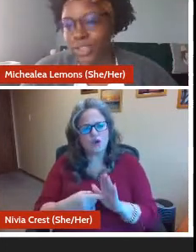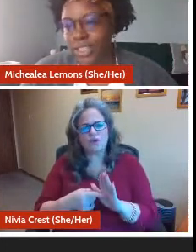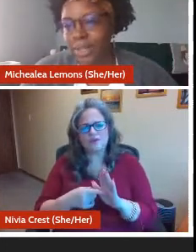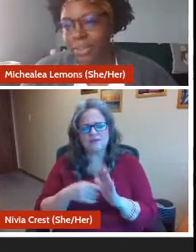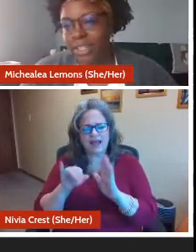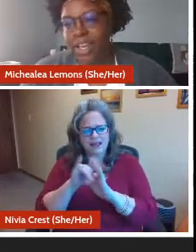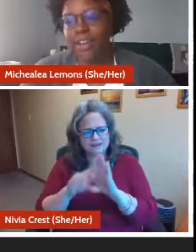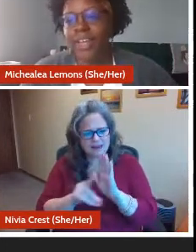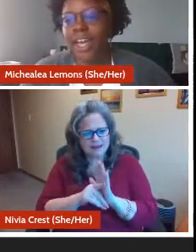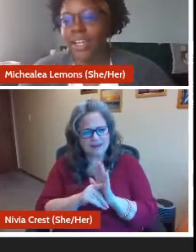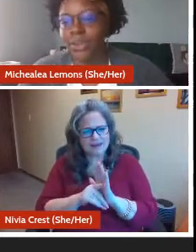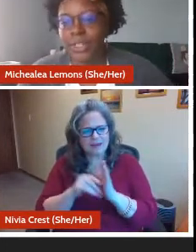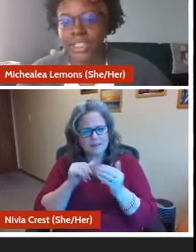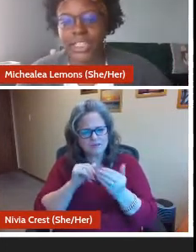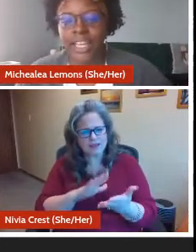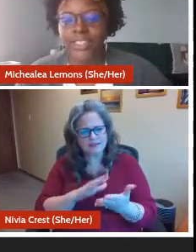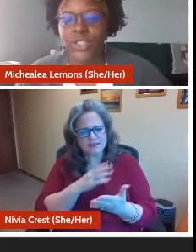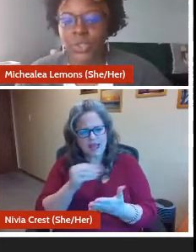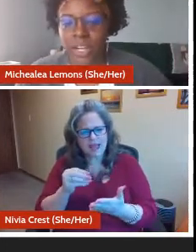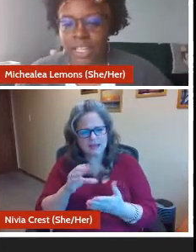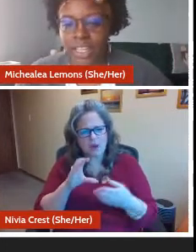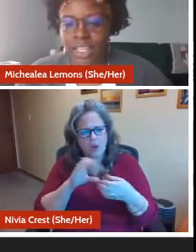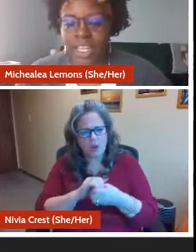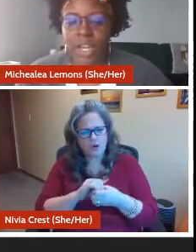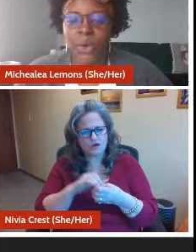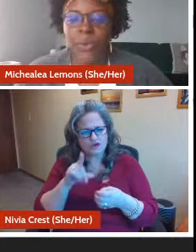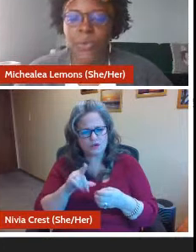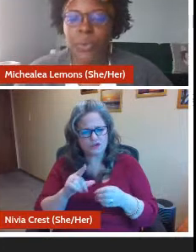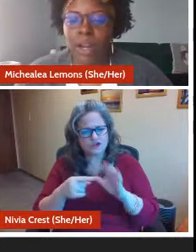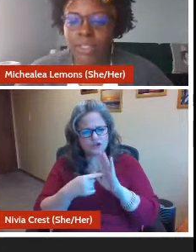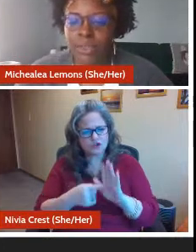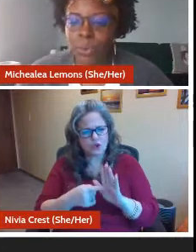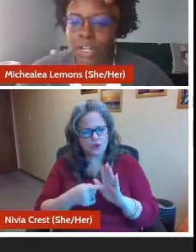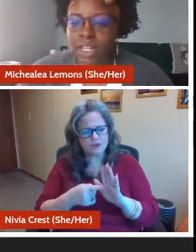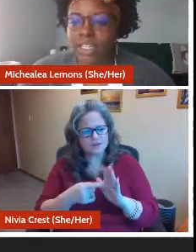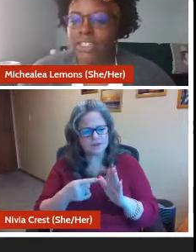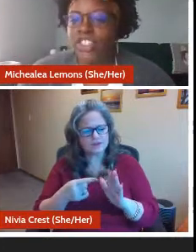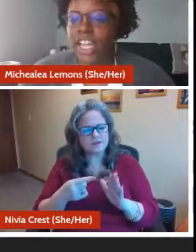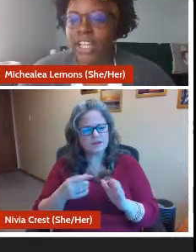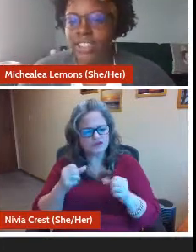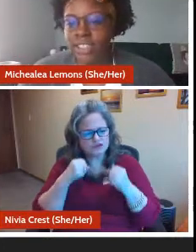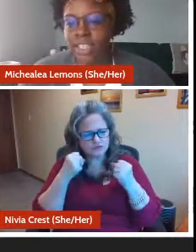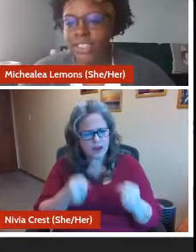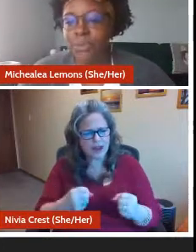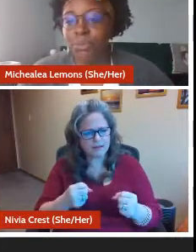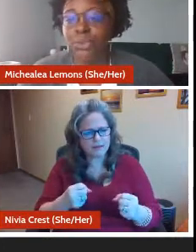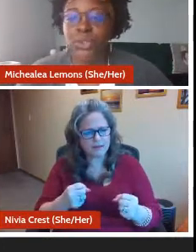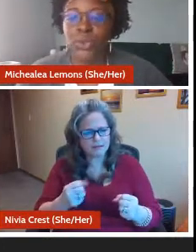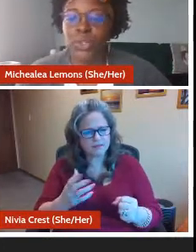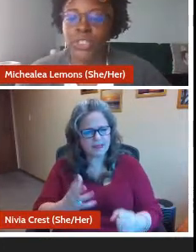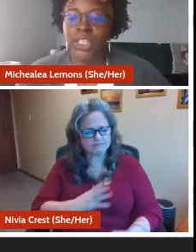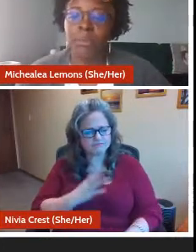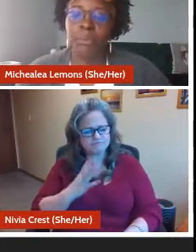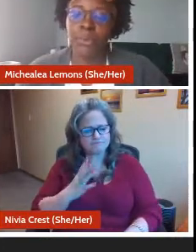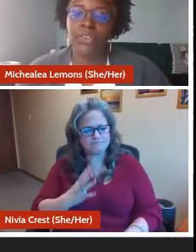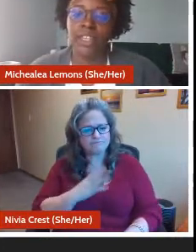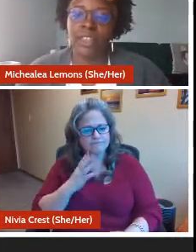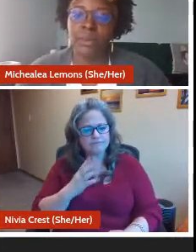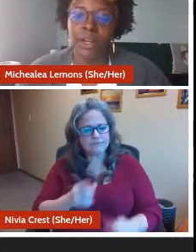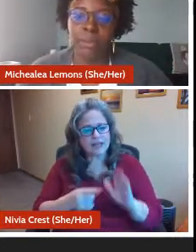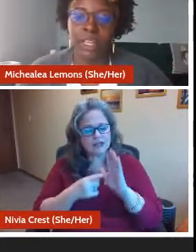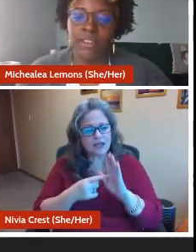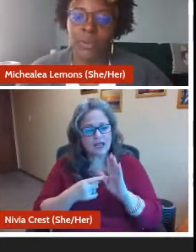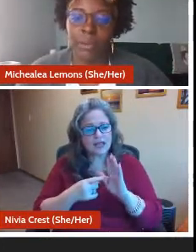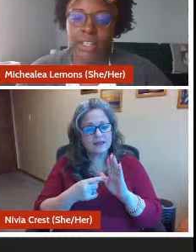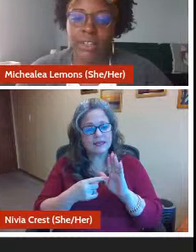and ownership of eloquence and strength. Robin's work challenges us to move towards